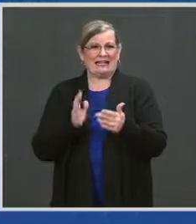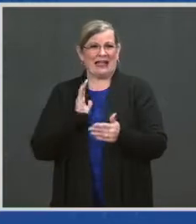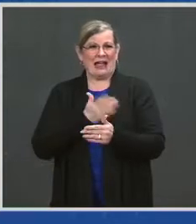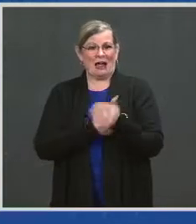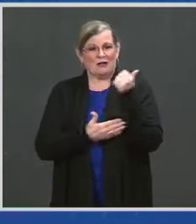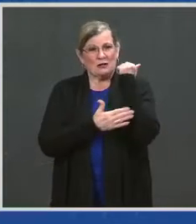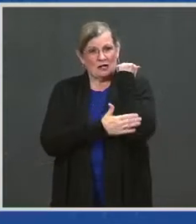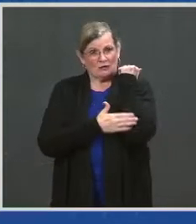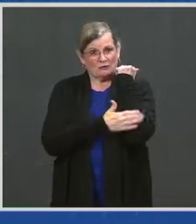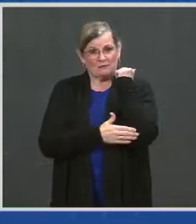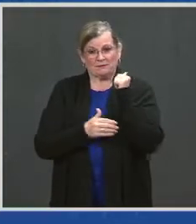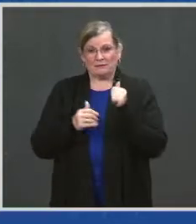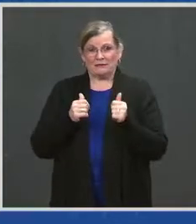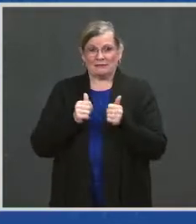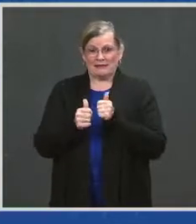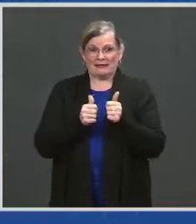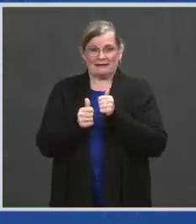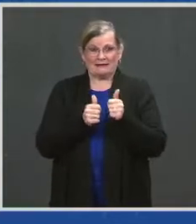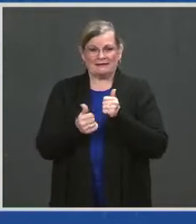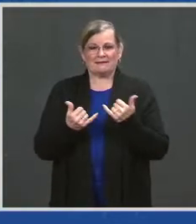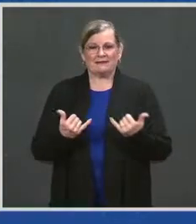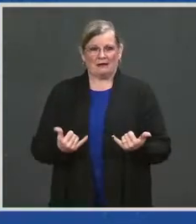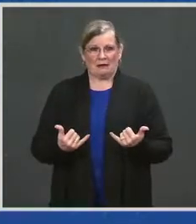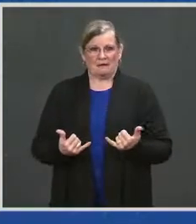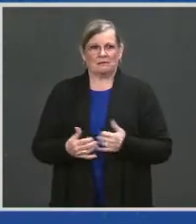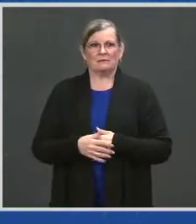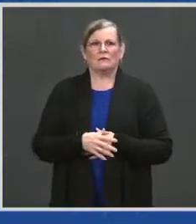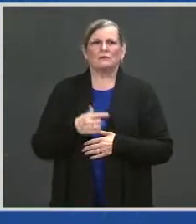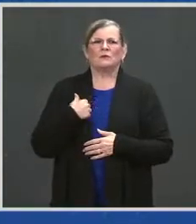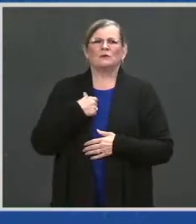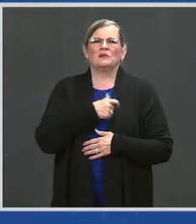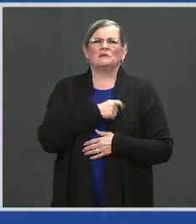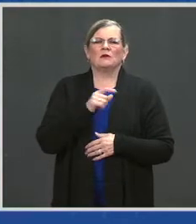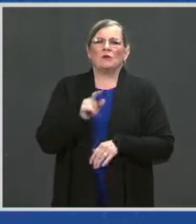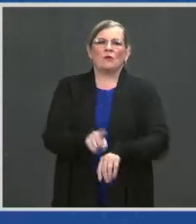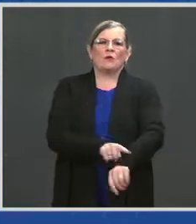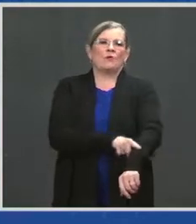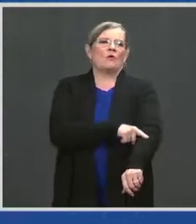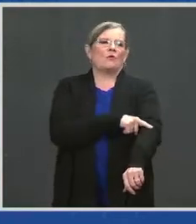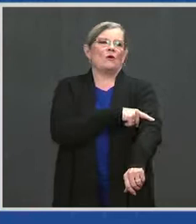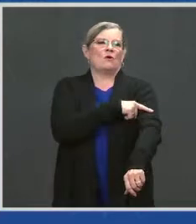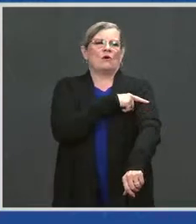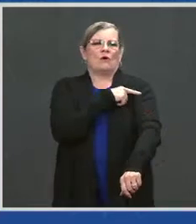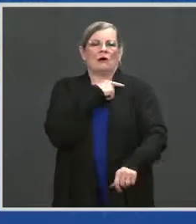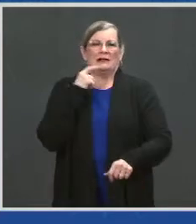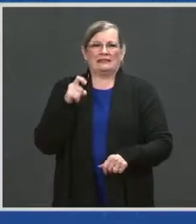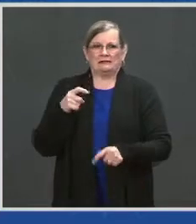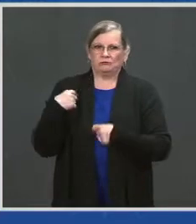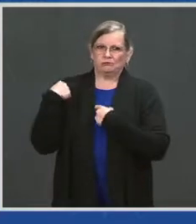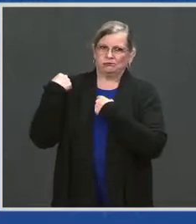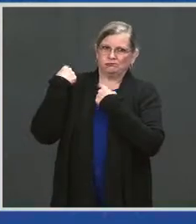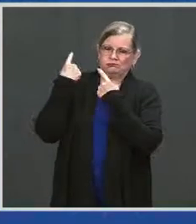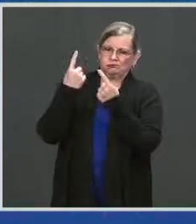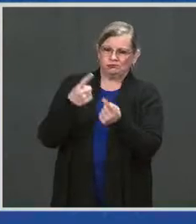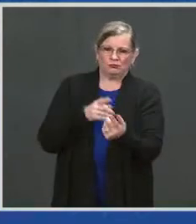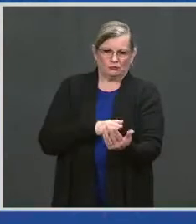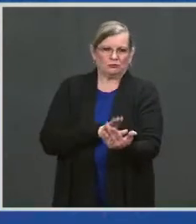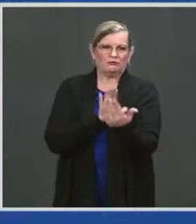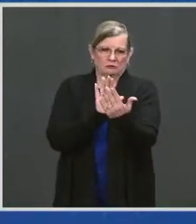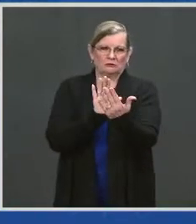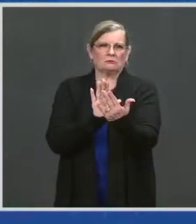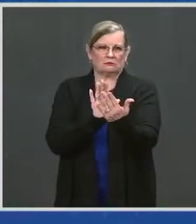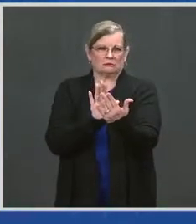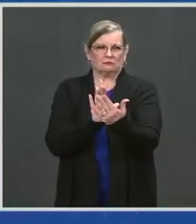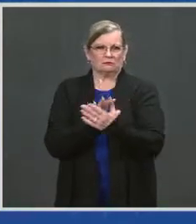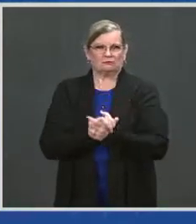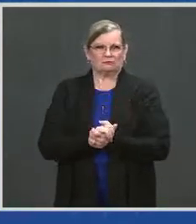long overdue need, and it's clear. Polls already show strong support for infrastructure investment from the American people,